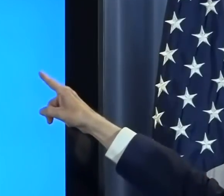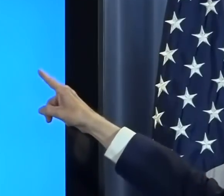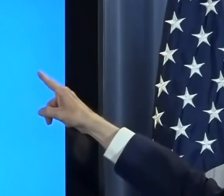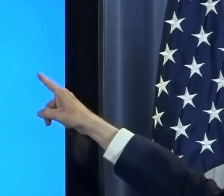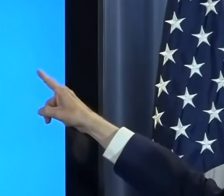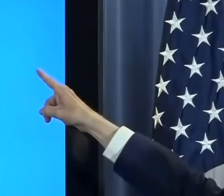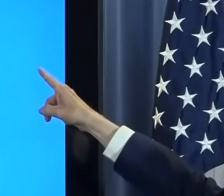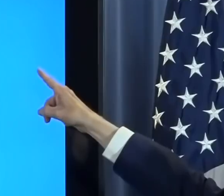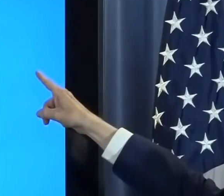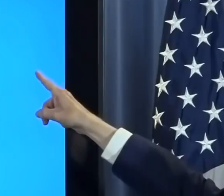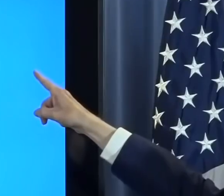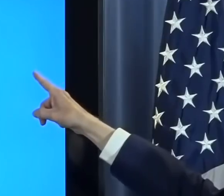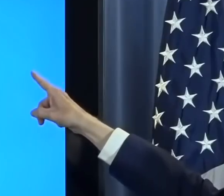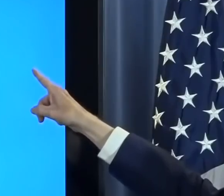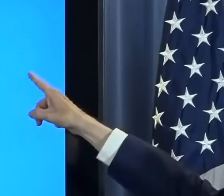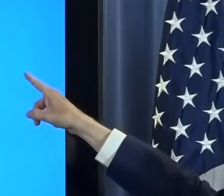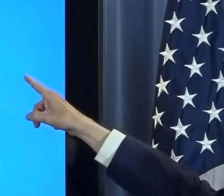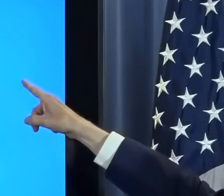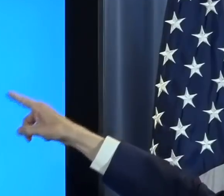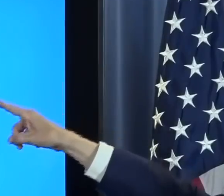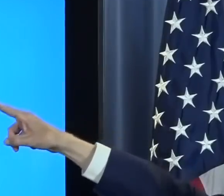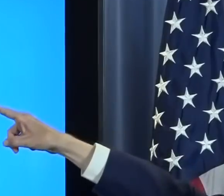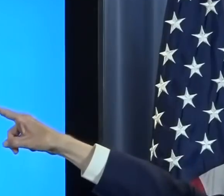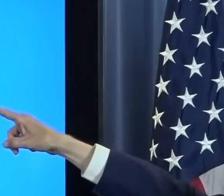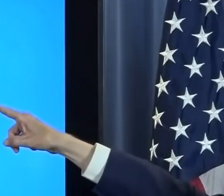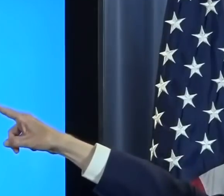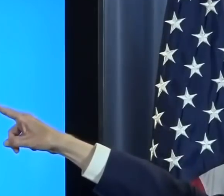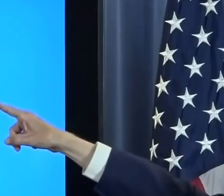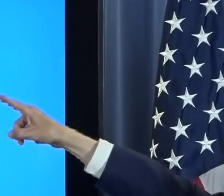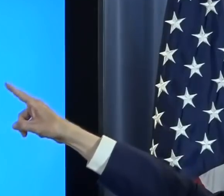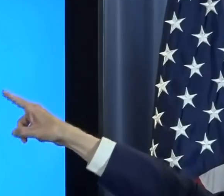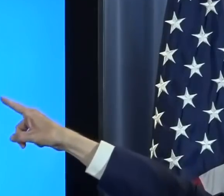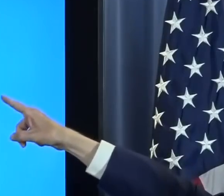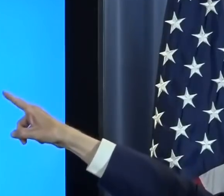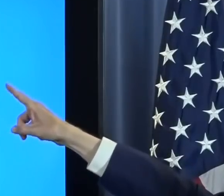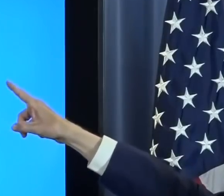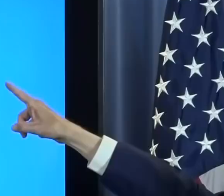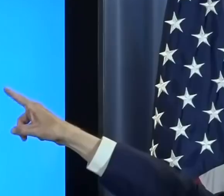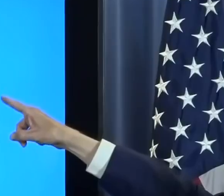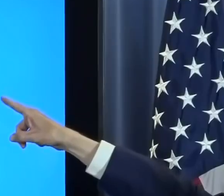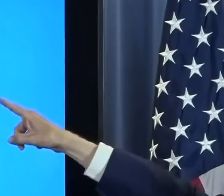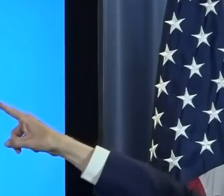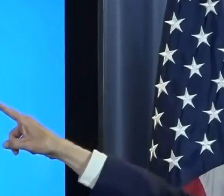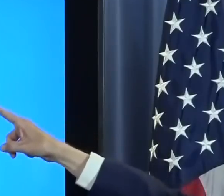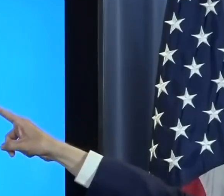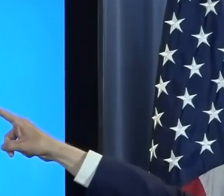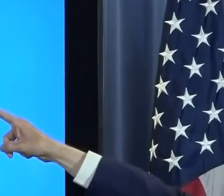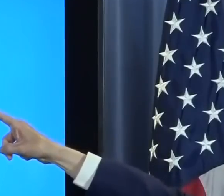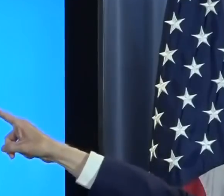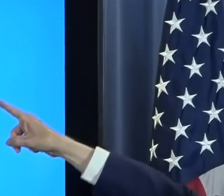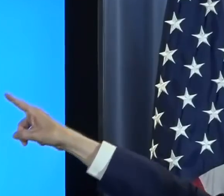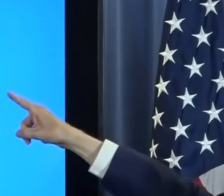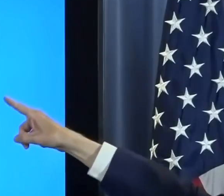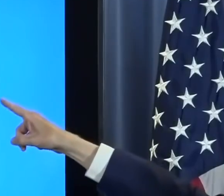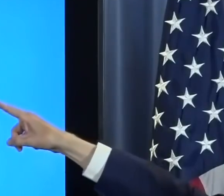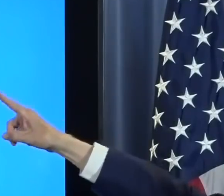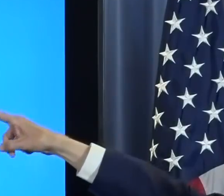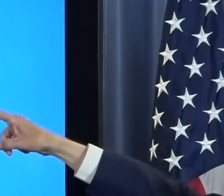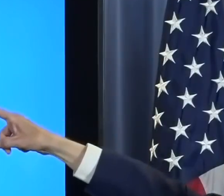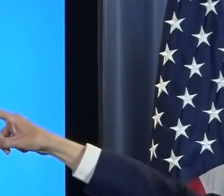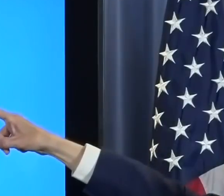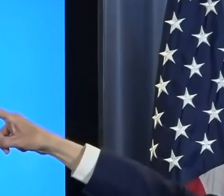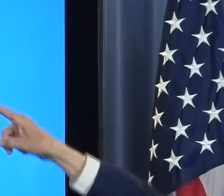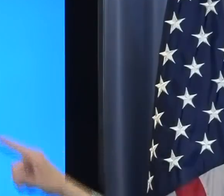They're down a little bit from where they were a day or so ago. But the 21-day average is